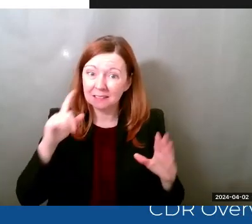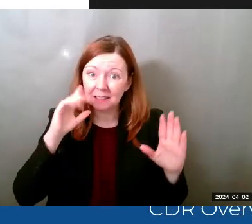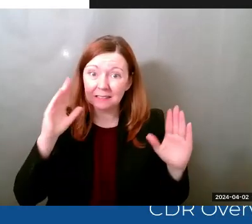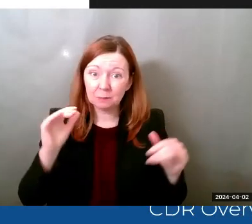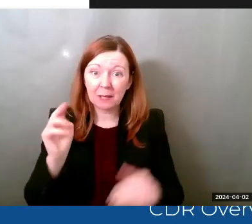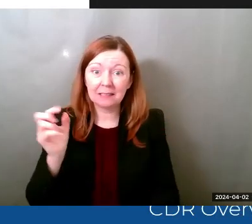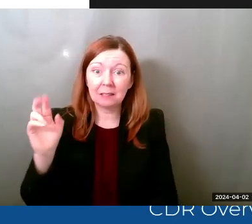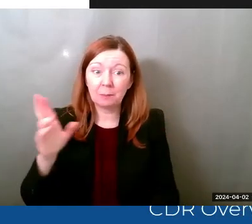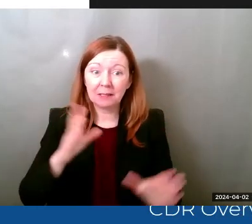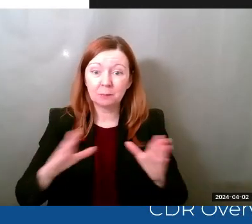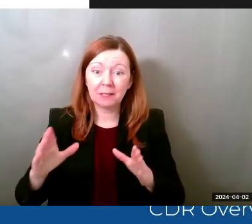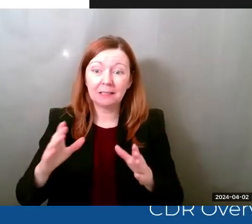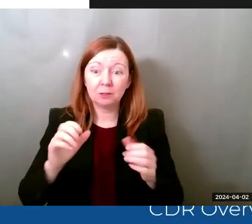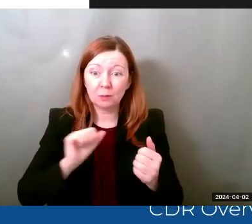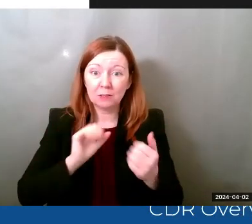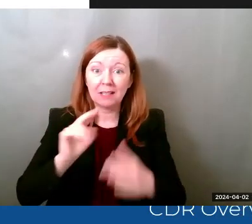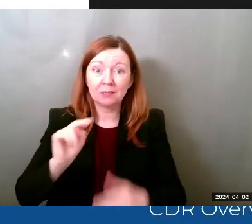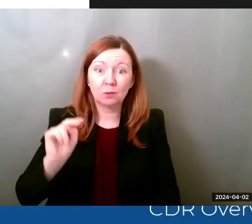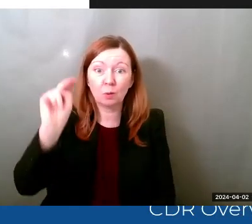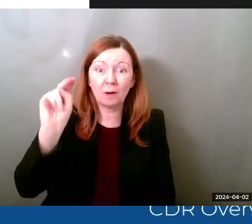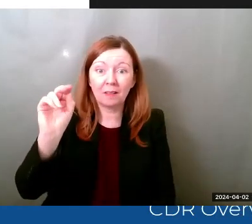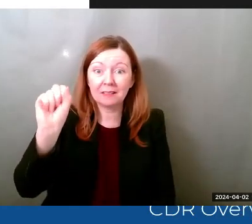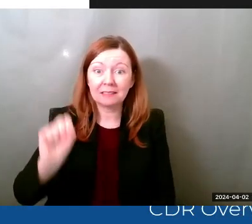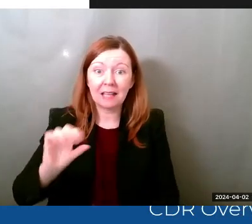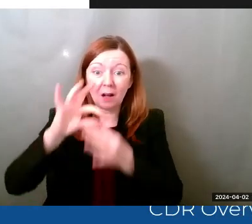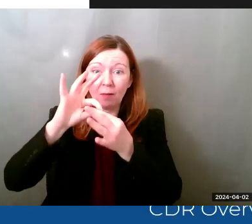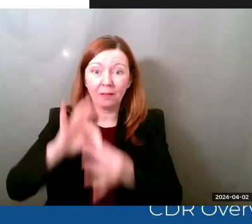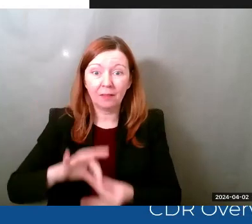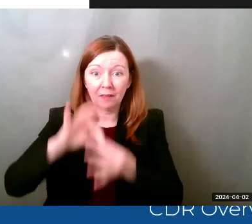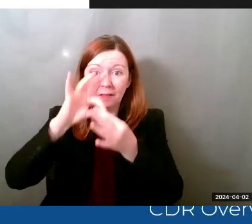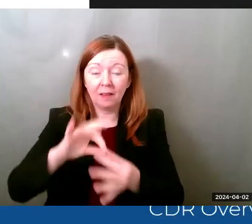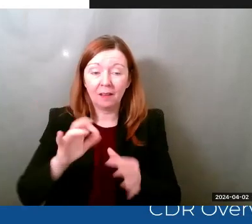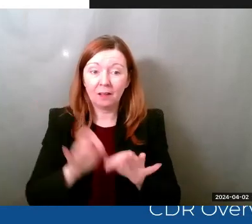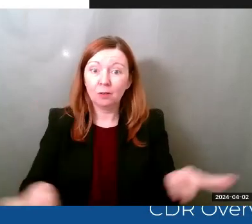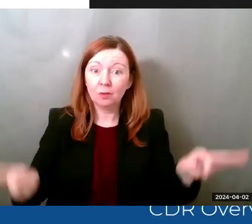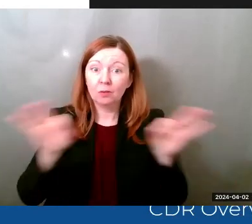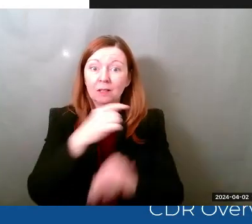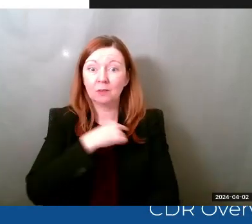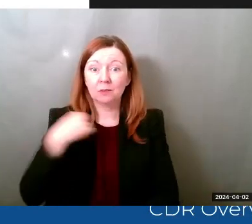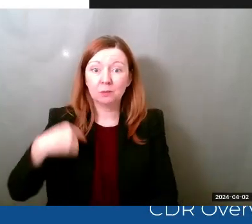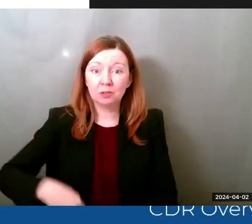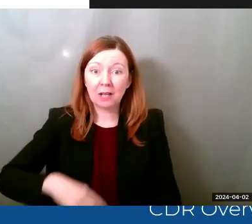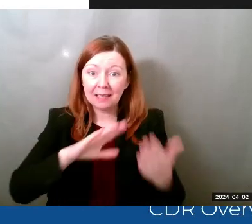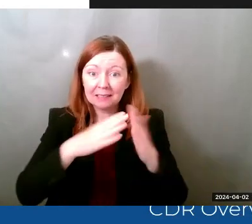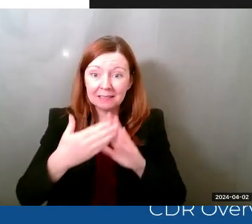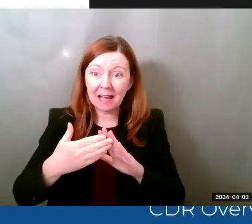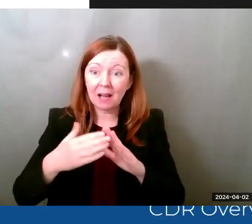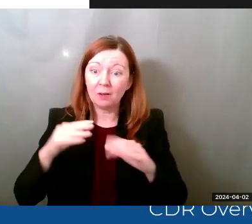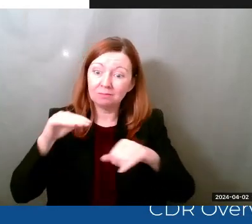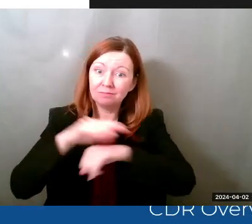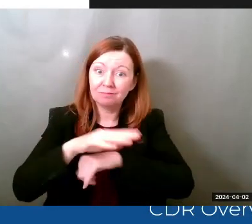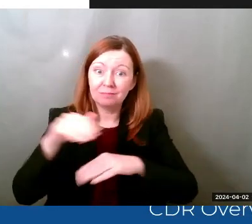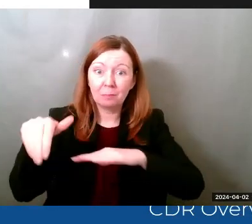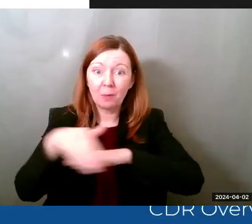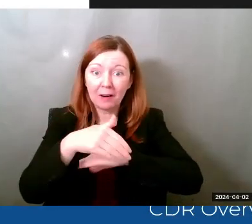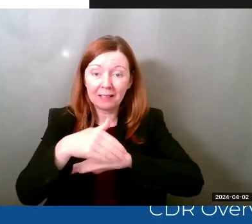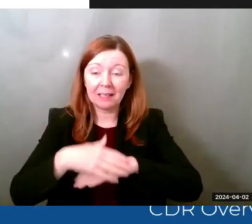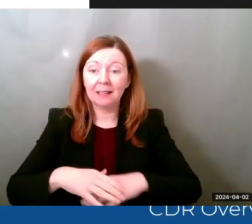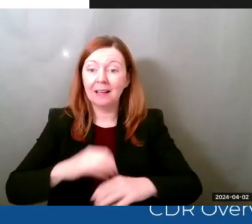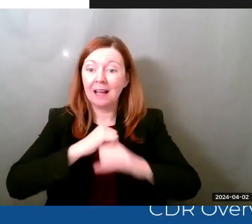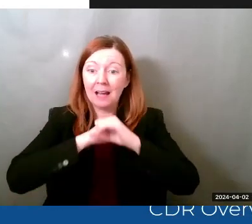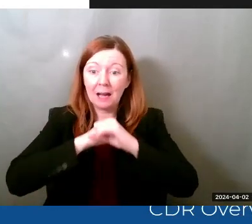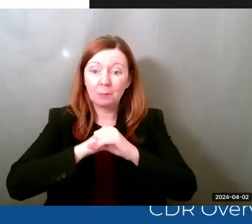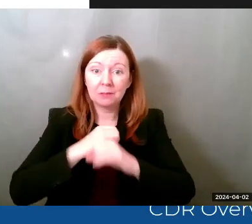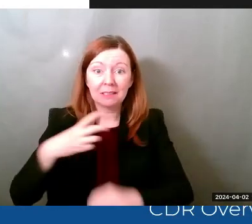address the north-south relations, which are critical to Chinatown gaining a presence on Market Street, and protecting